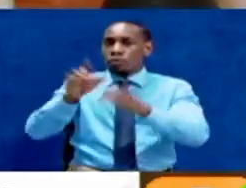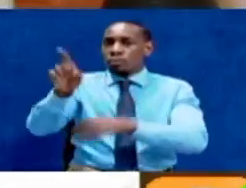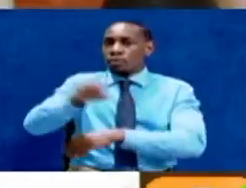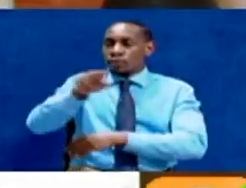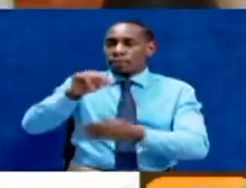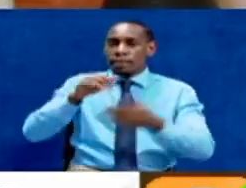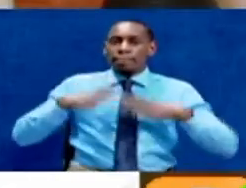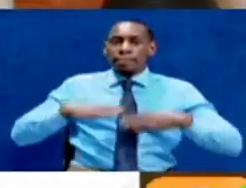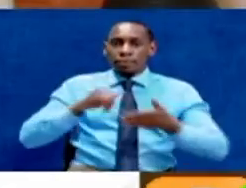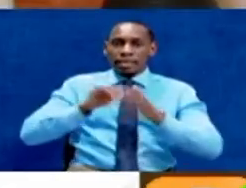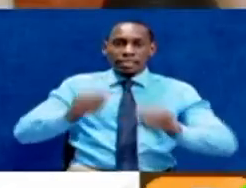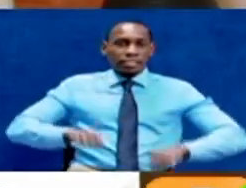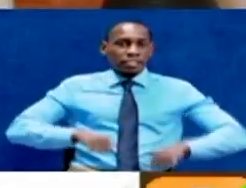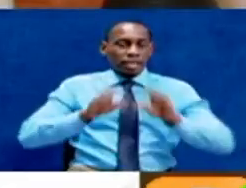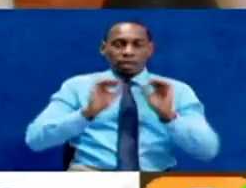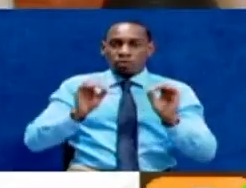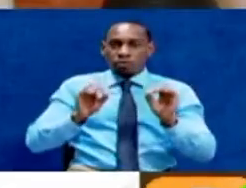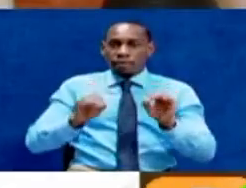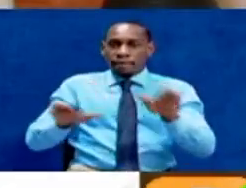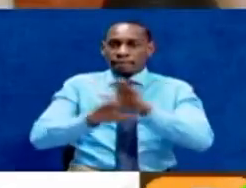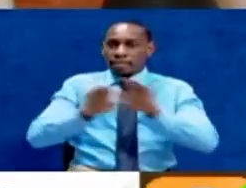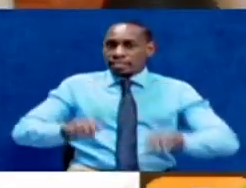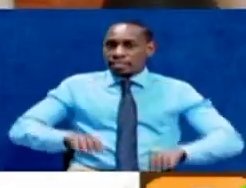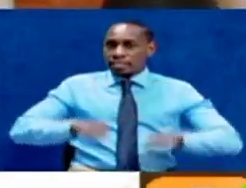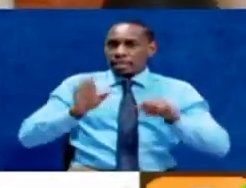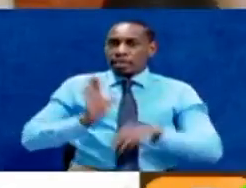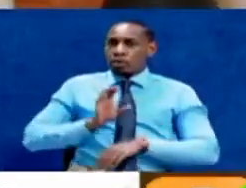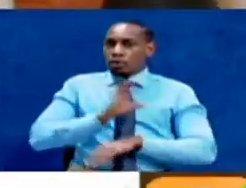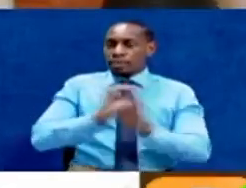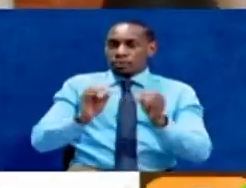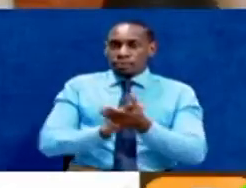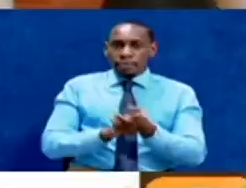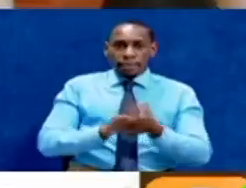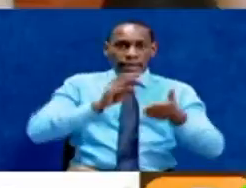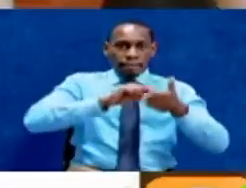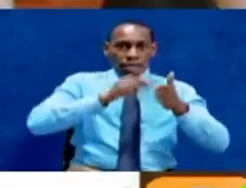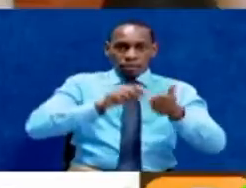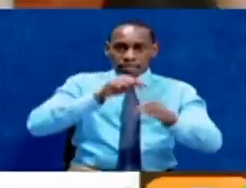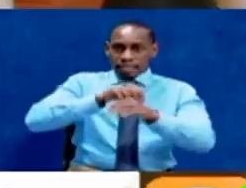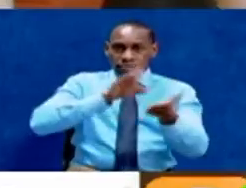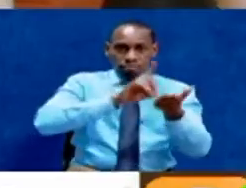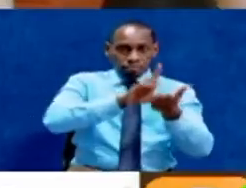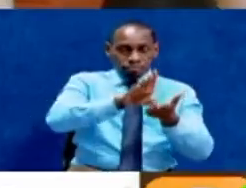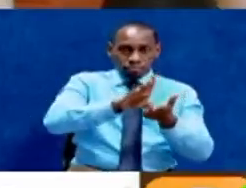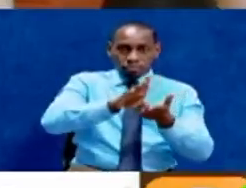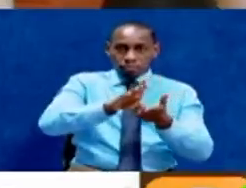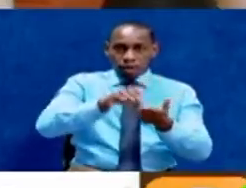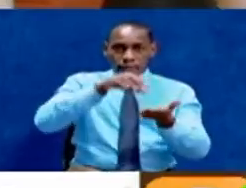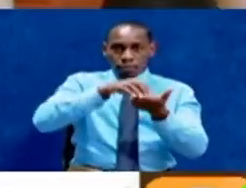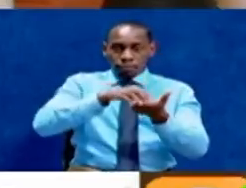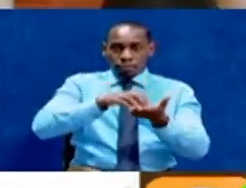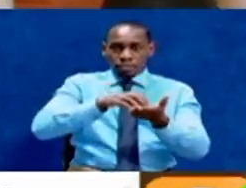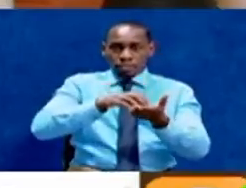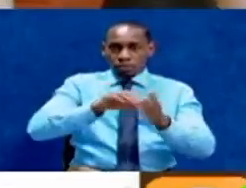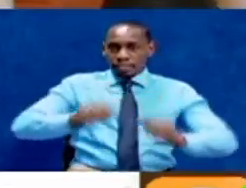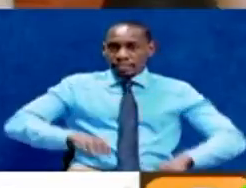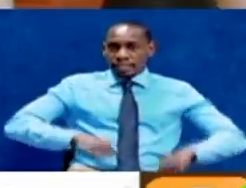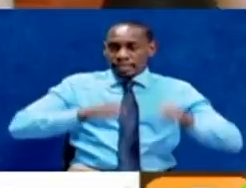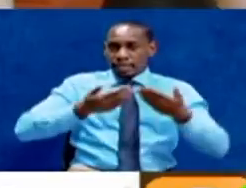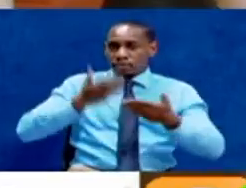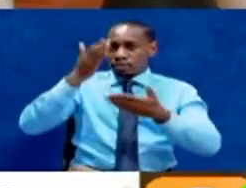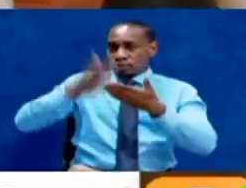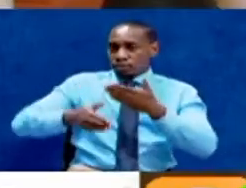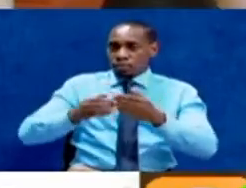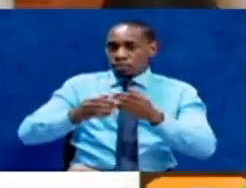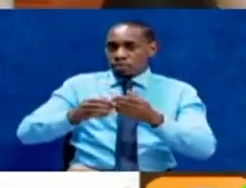are not chairman or who are not vice chairman of committees? Mm-hmm. Are you saying that when you're removed from being a vice chair or being a chair, you stop being